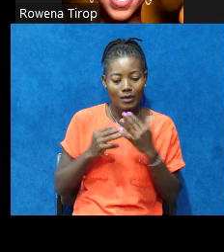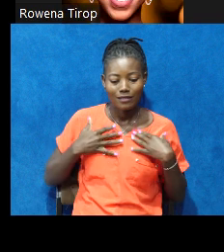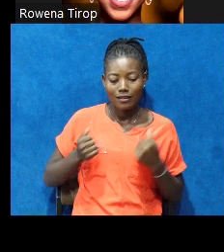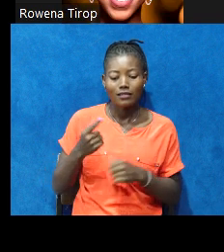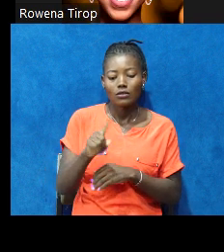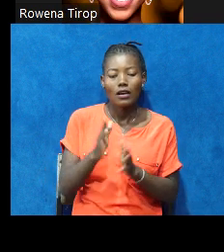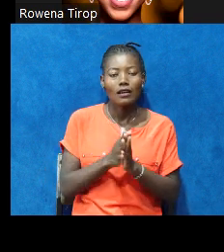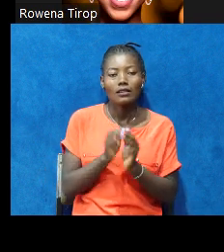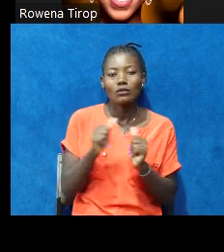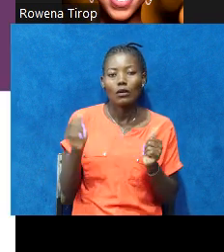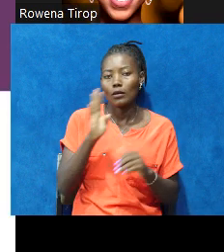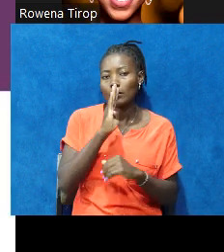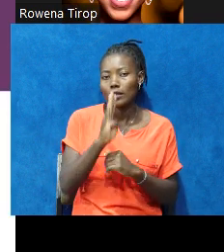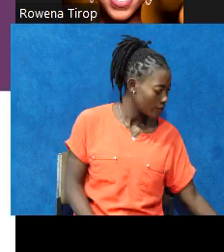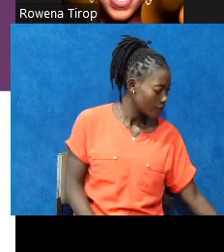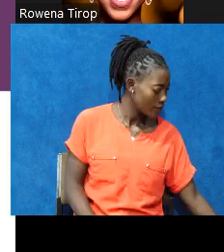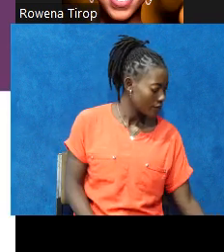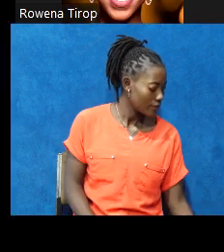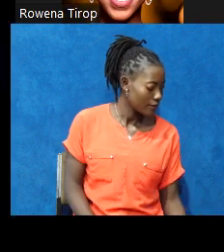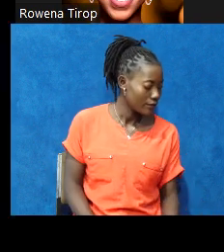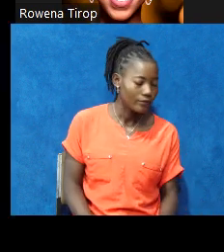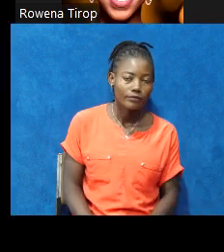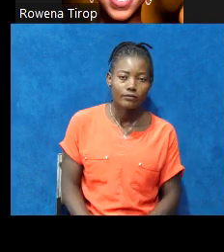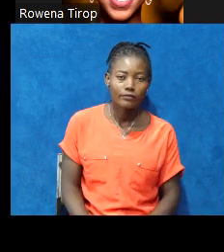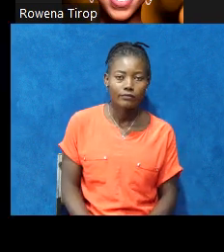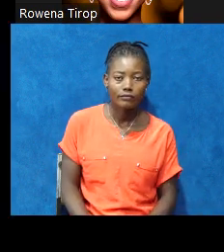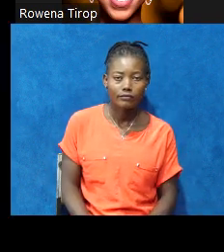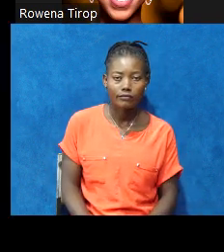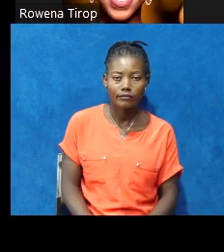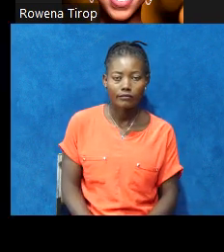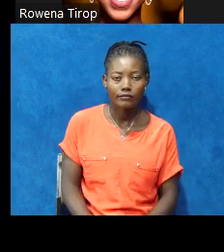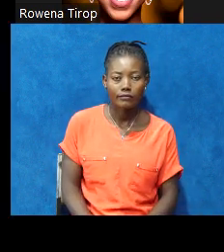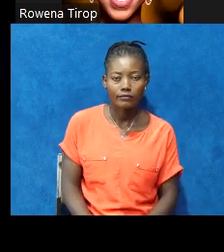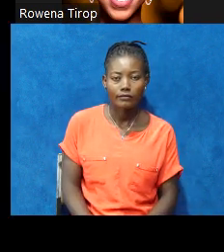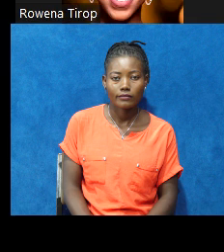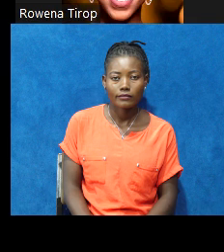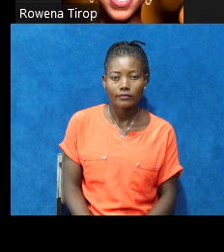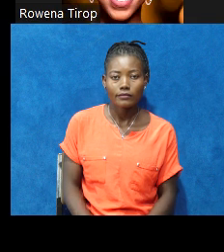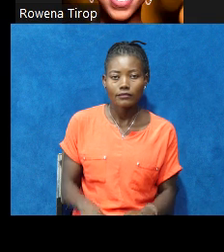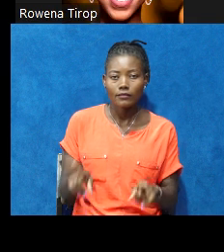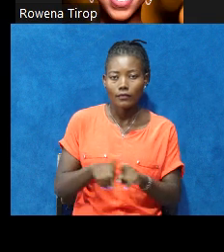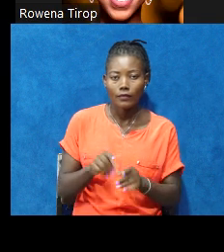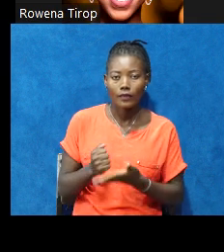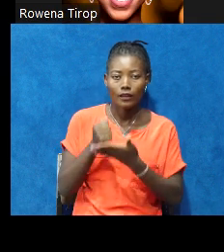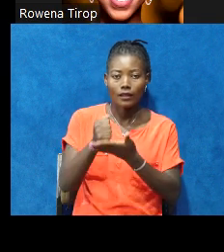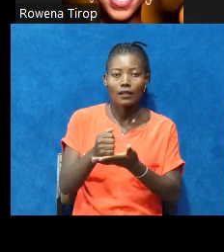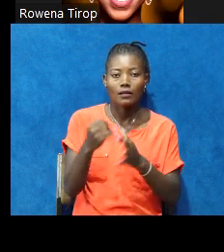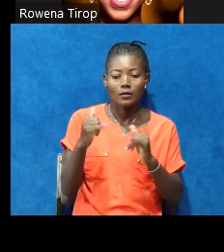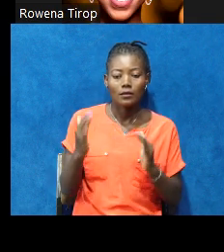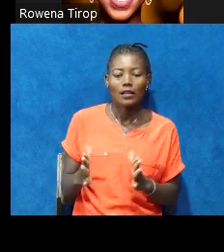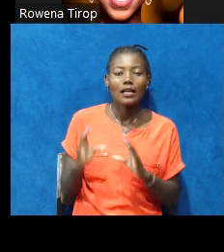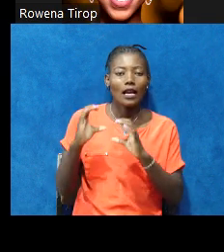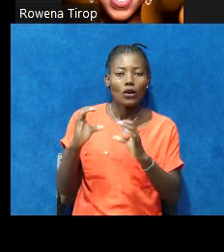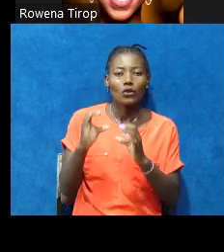your well-being. So, okay, what are the importance of mental skills in performance? It helps athletes,